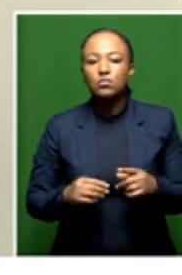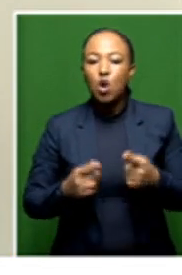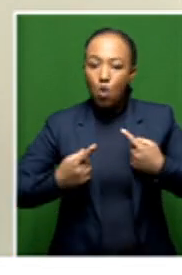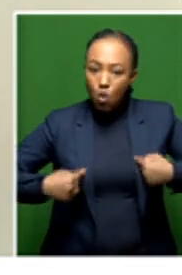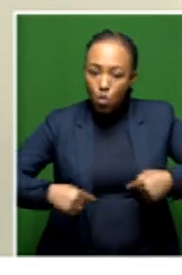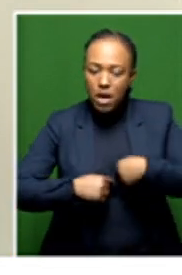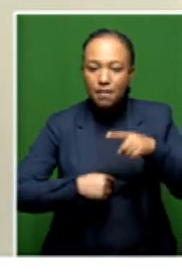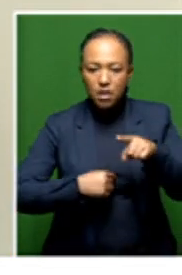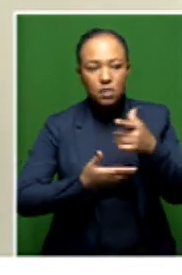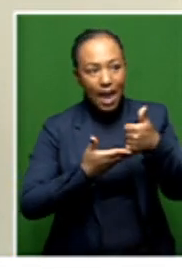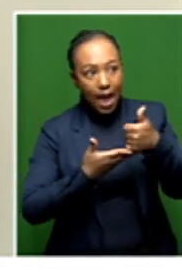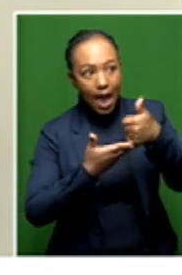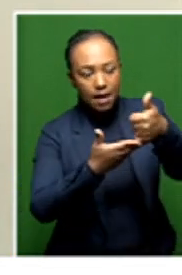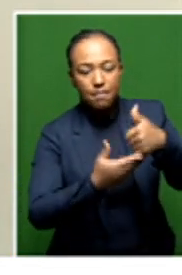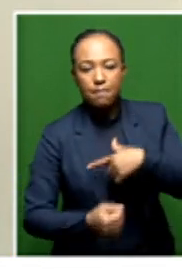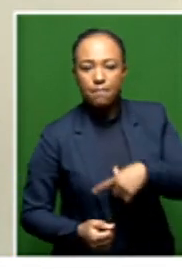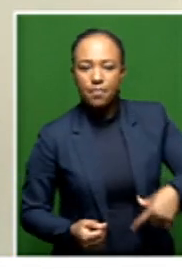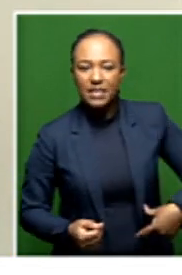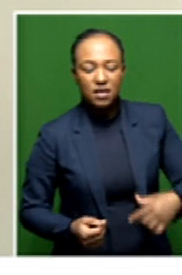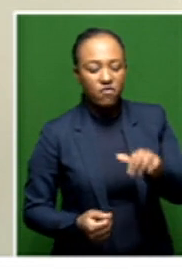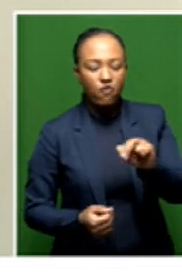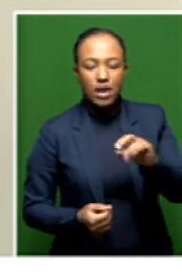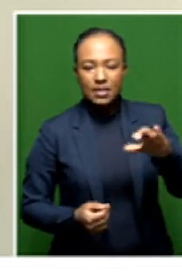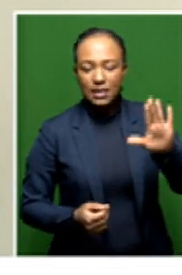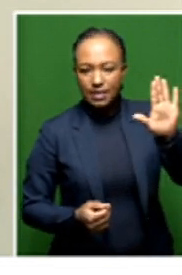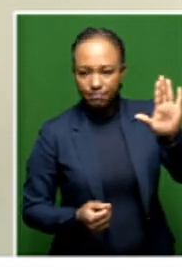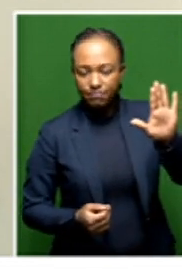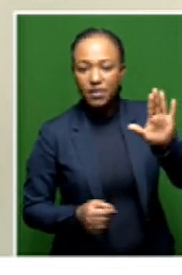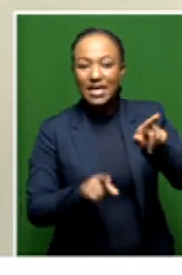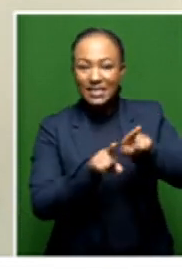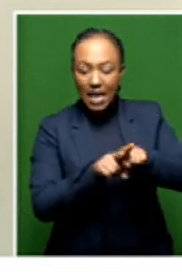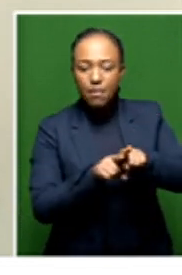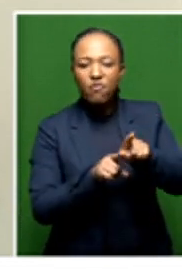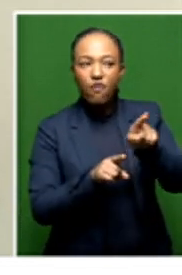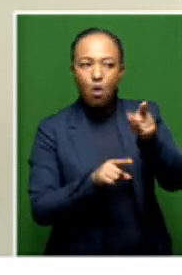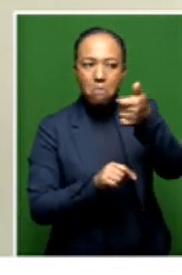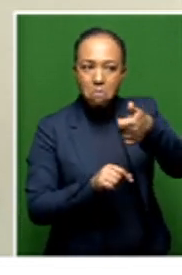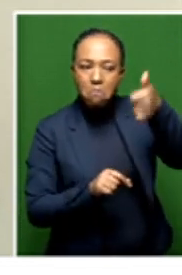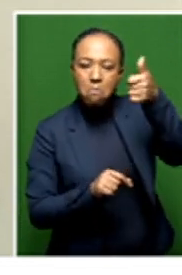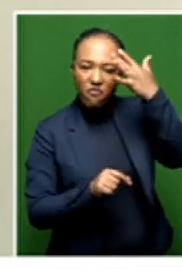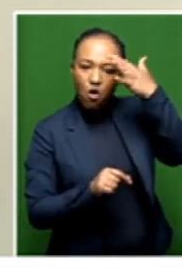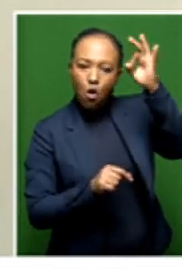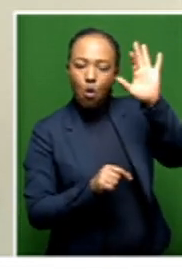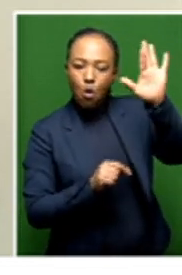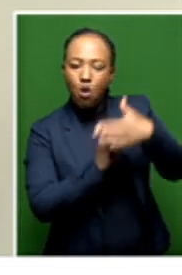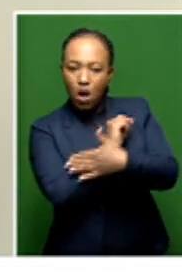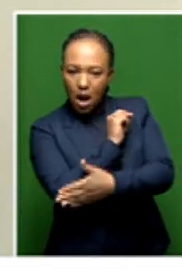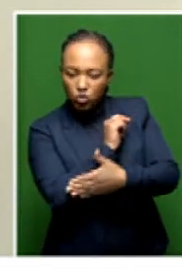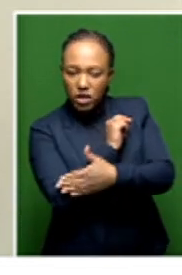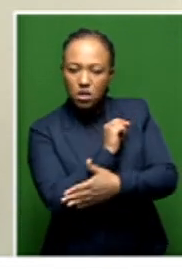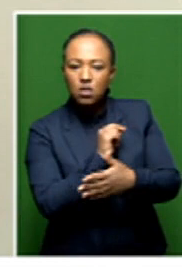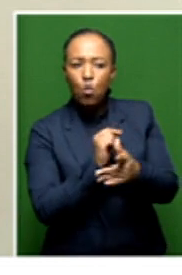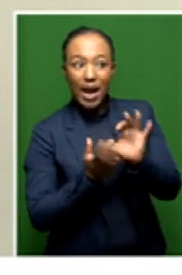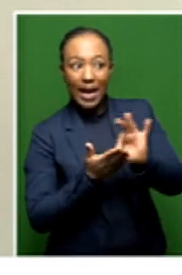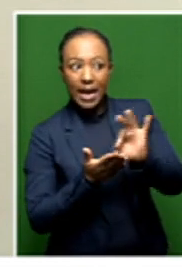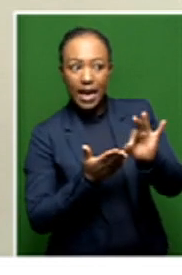of the ANC as the president of the ANC and also as the head of state in doing that clean-up. We